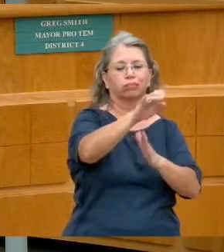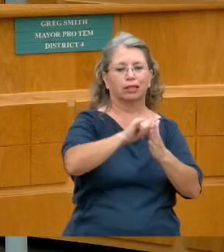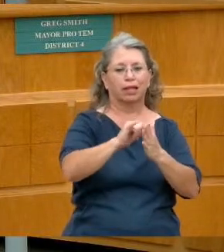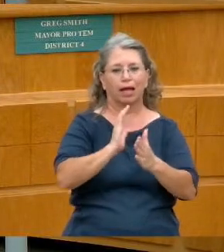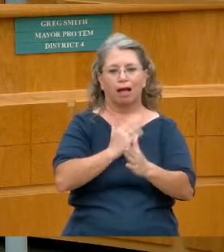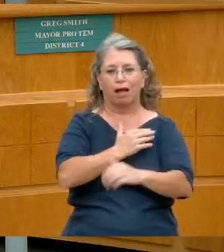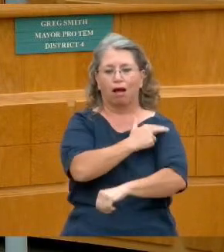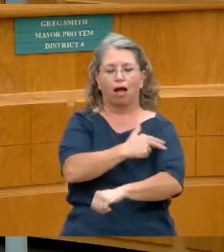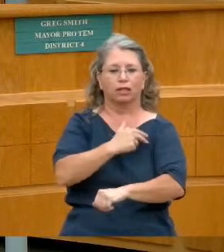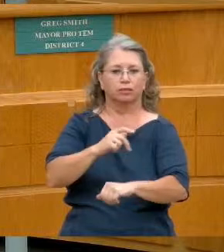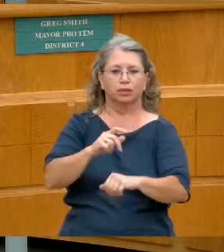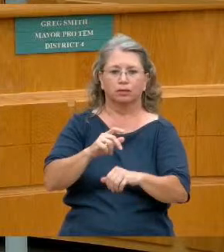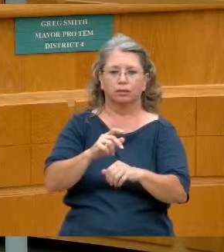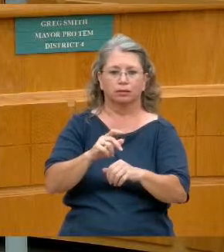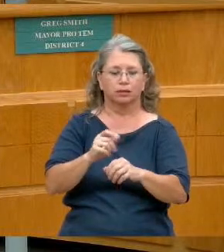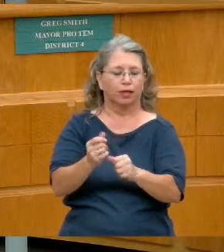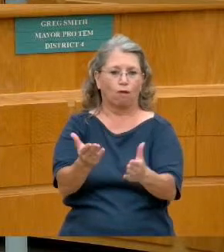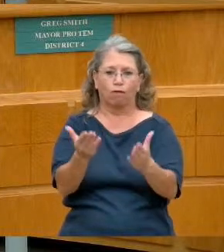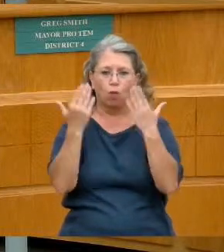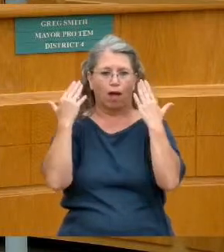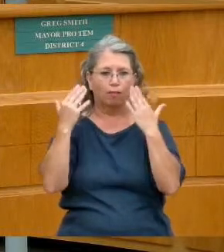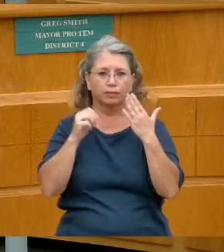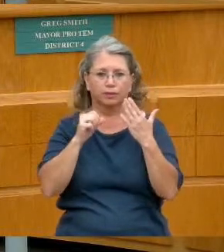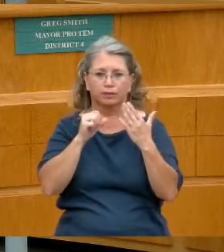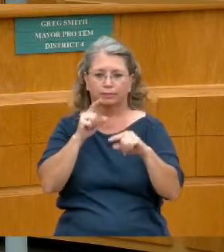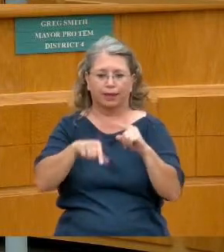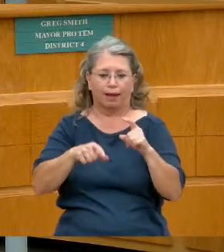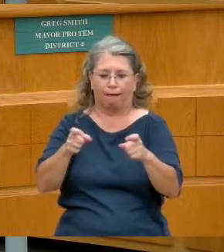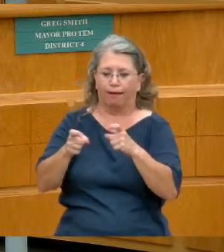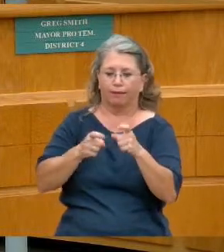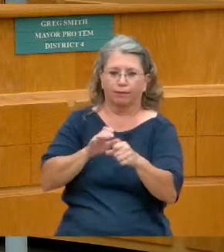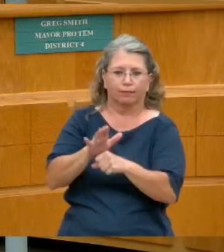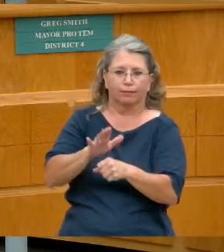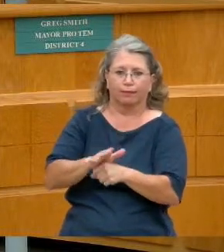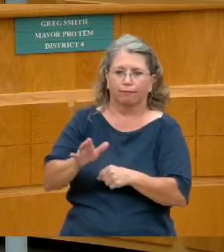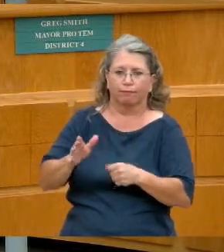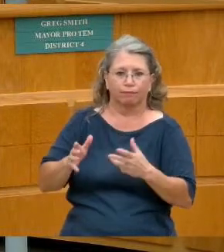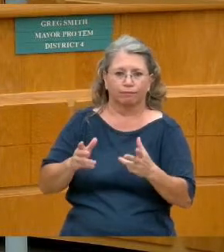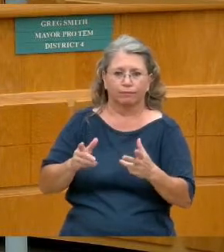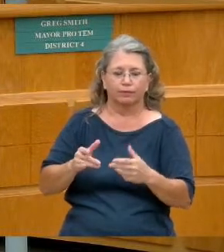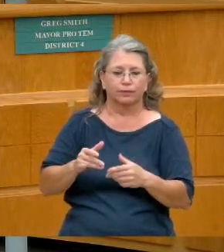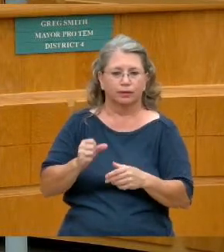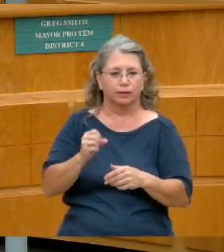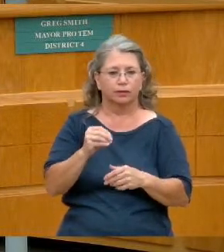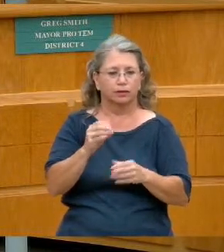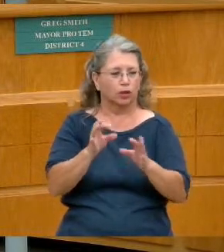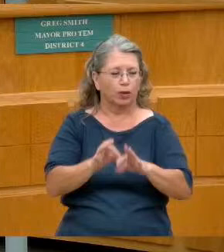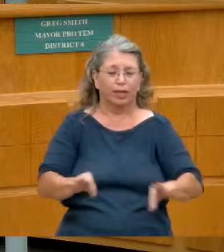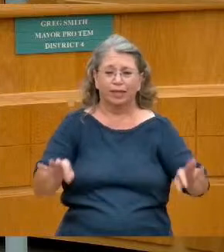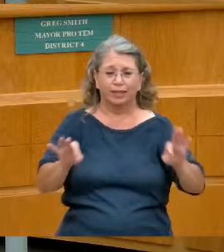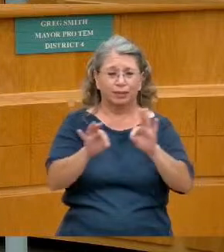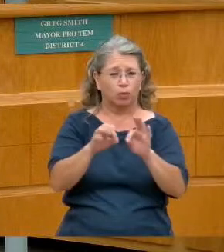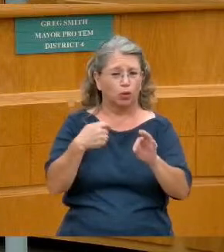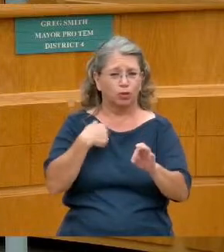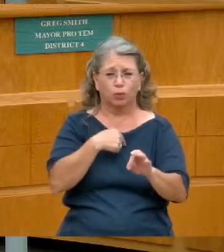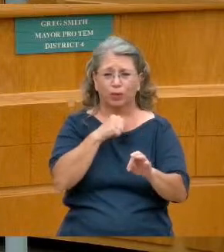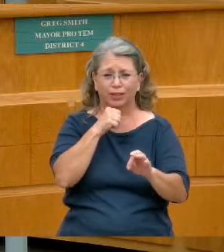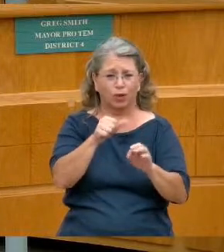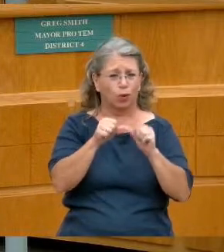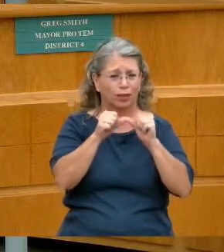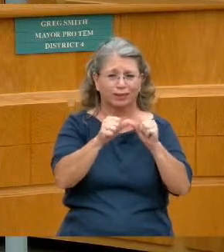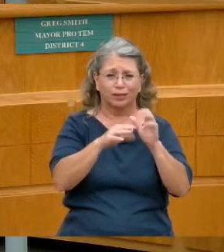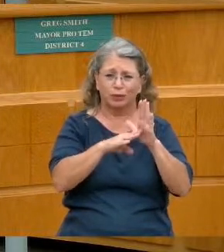surge planning can't deal with it. And so it's going to be important that we don't stay on this track for too long, because